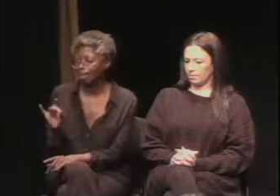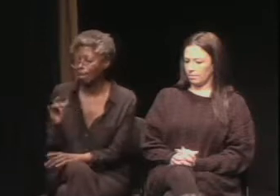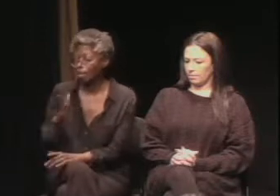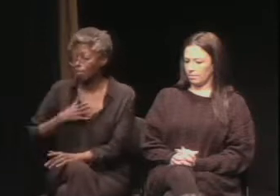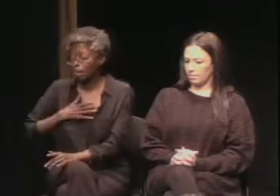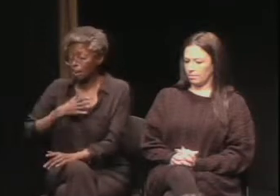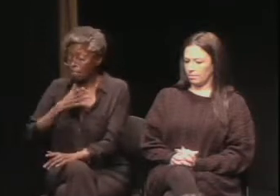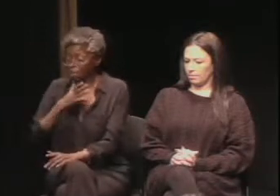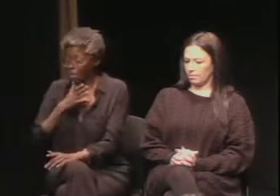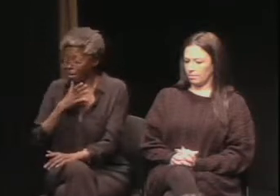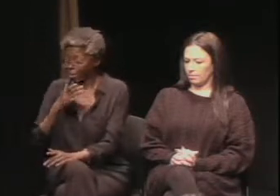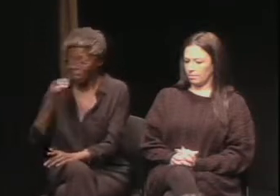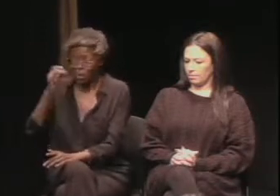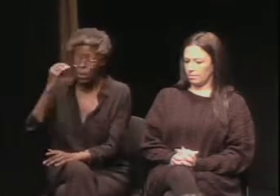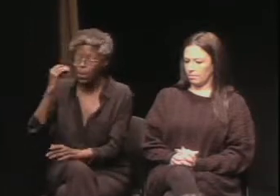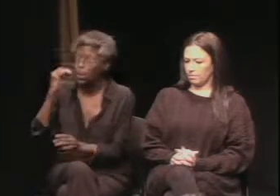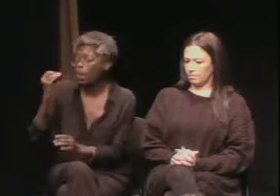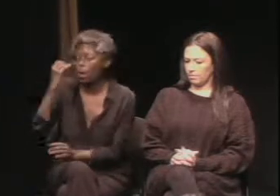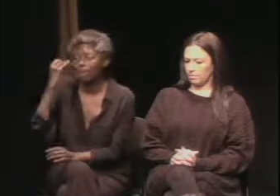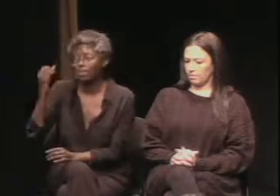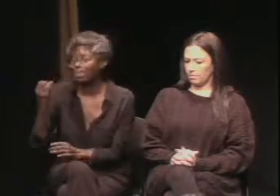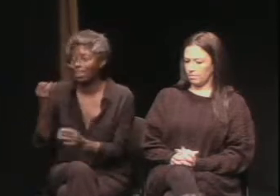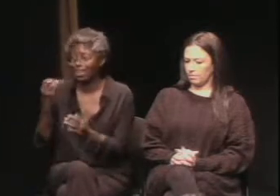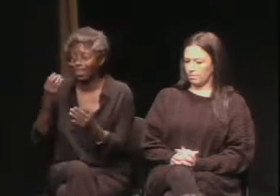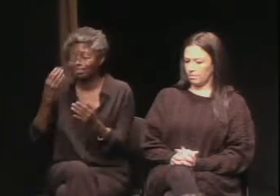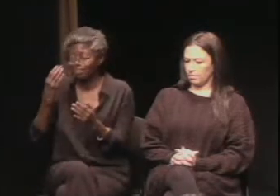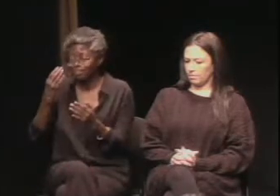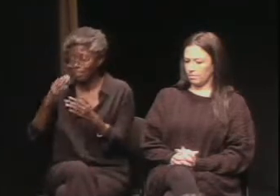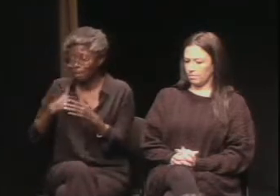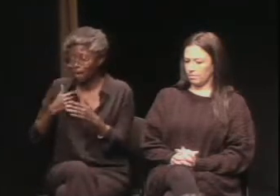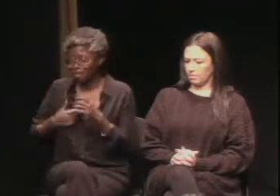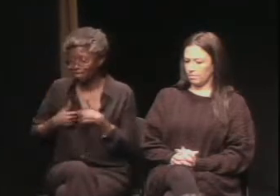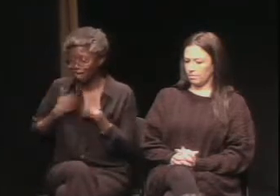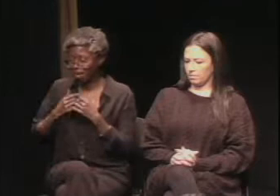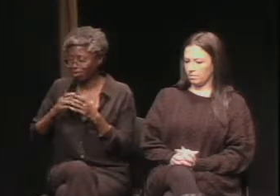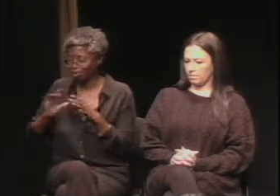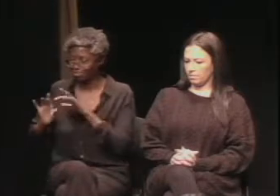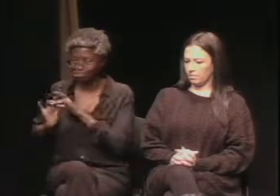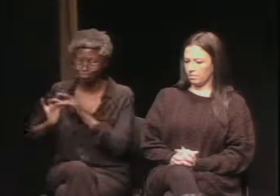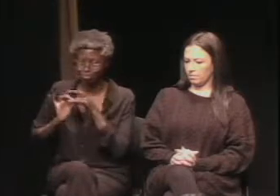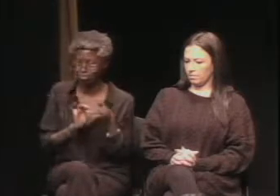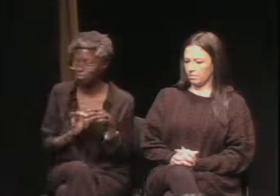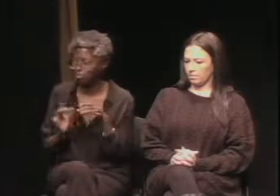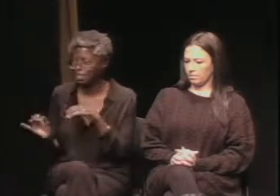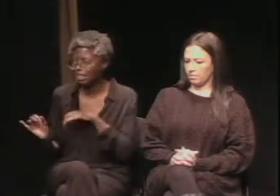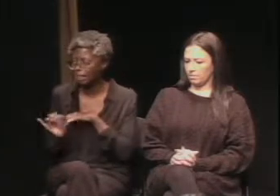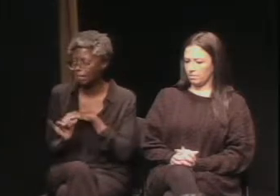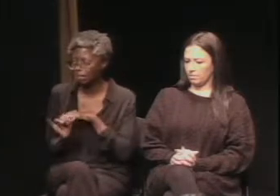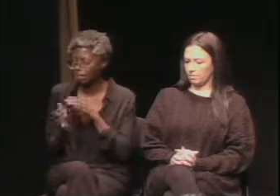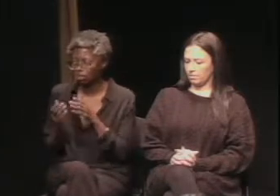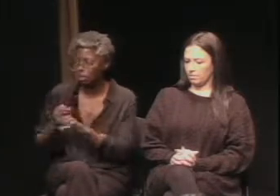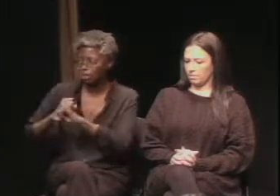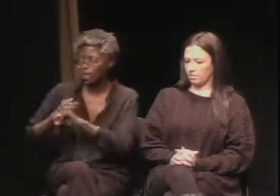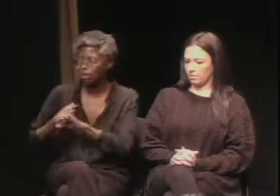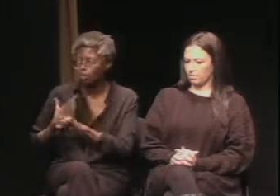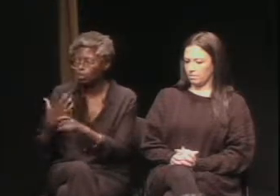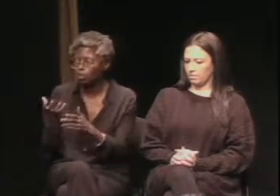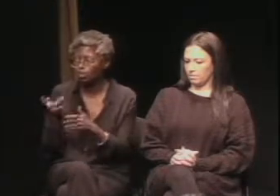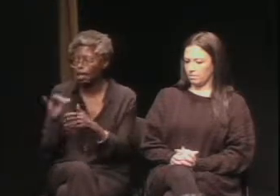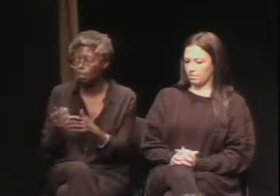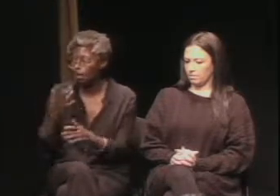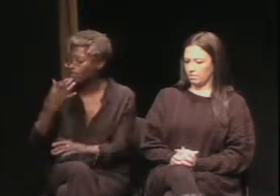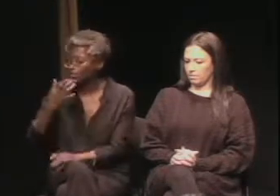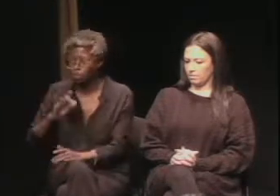being mirrored in this book, likely didn't want me to read it in an attempt to protect me from an ugly reality I had unfortunately